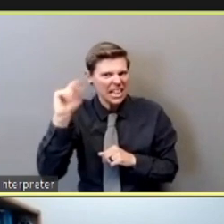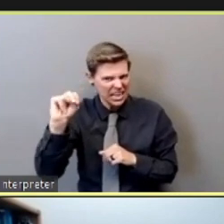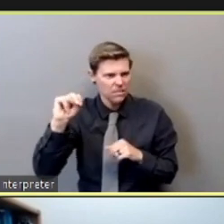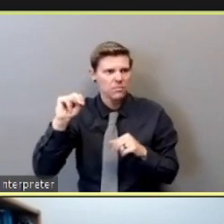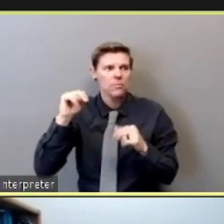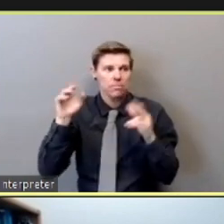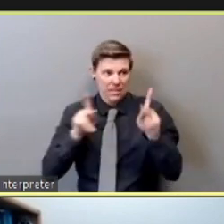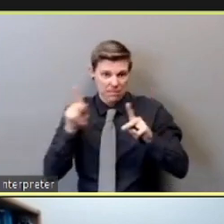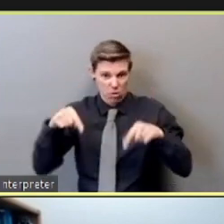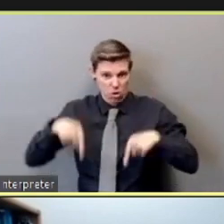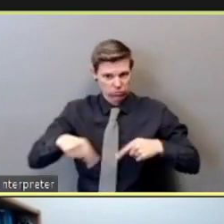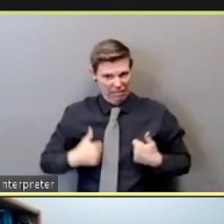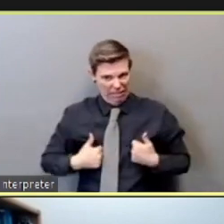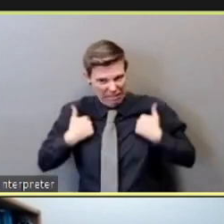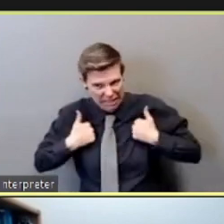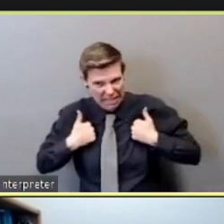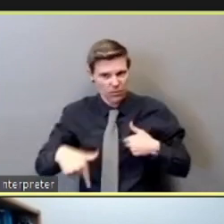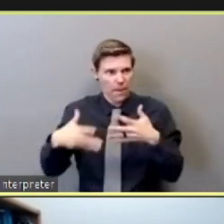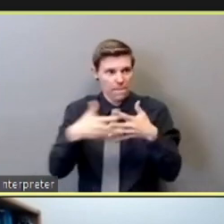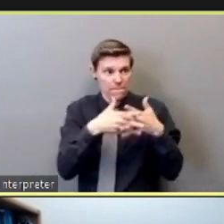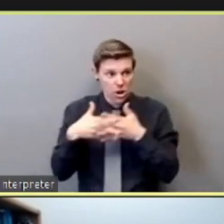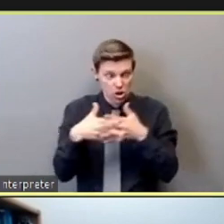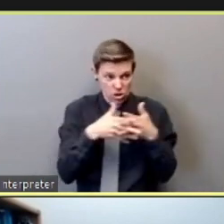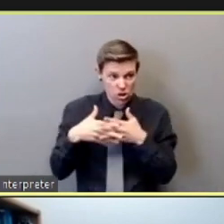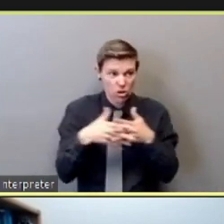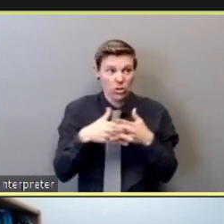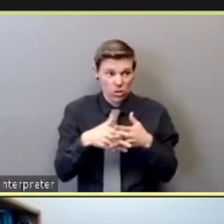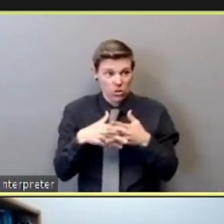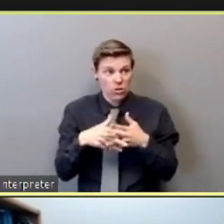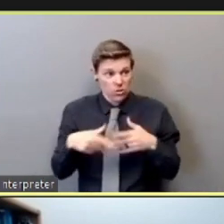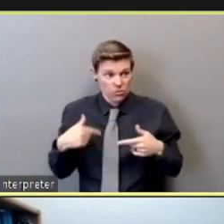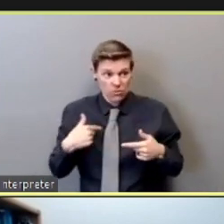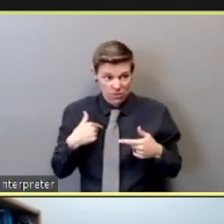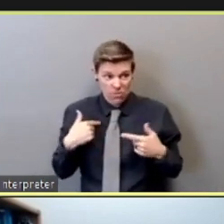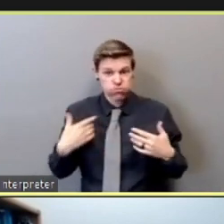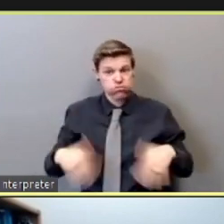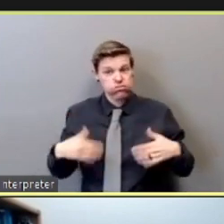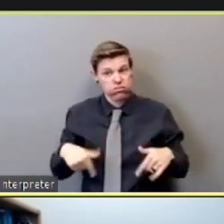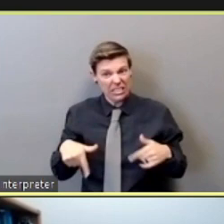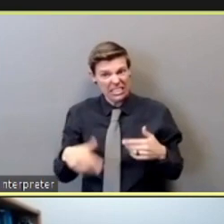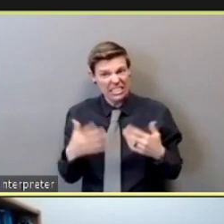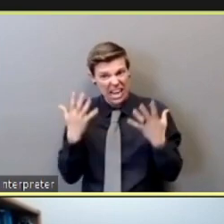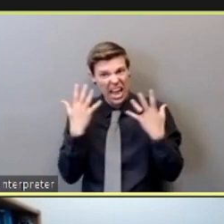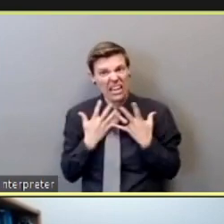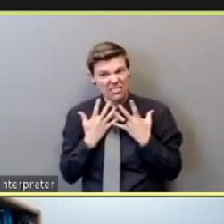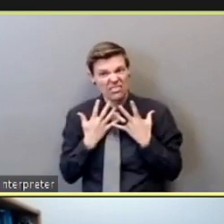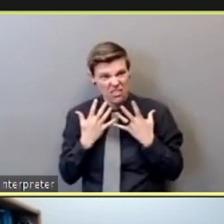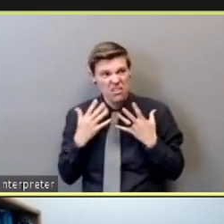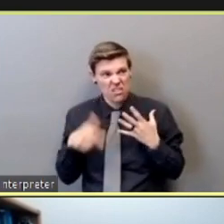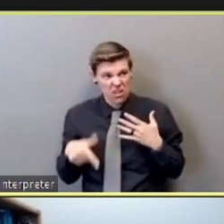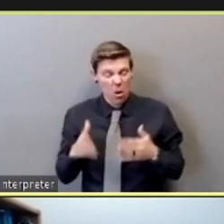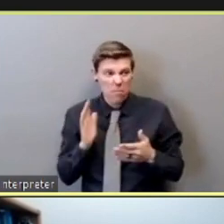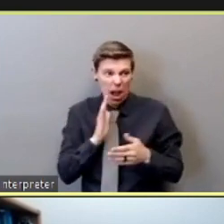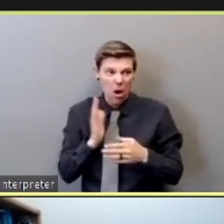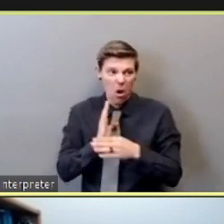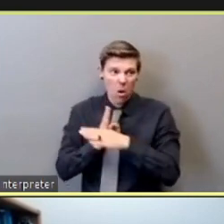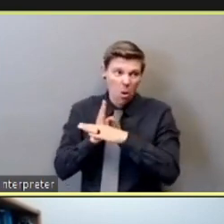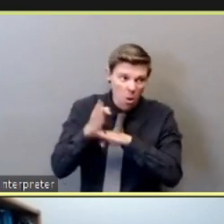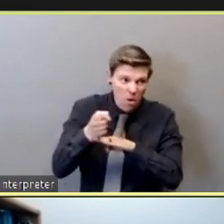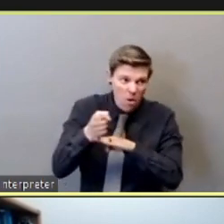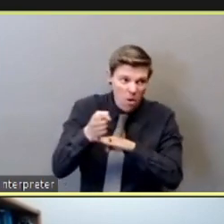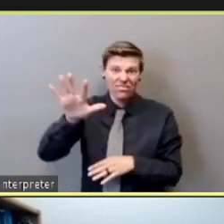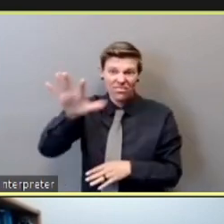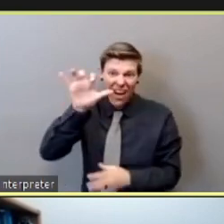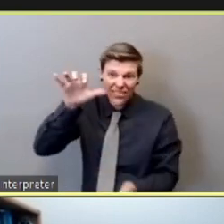sure most of you are aware, we reached a very sad milestone of over 500,000 deaths